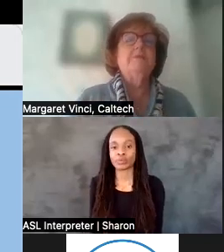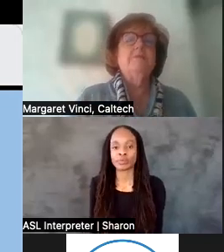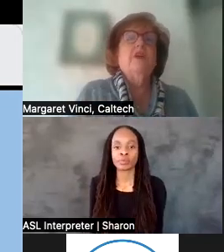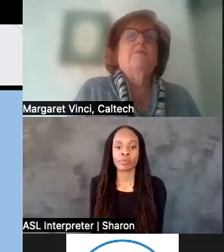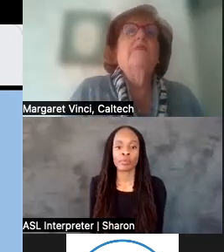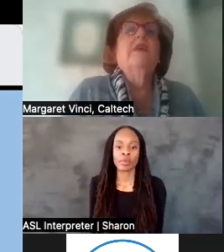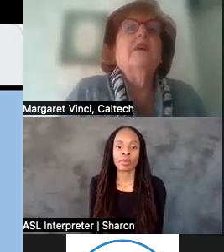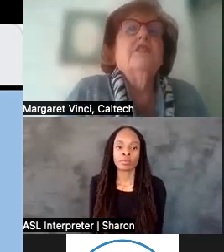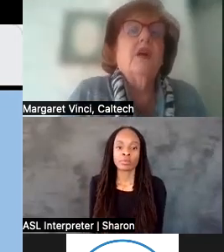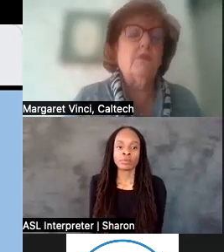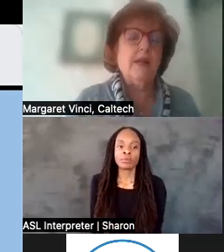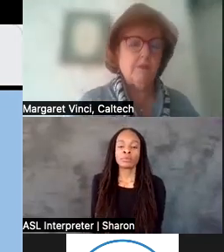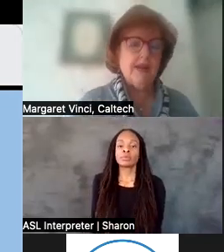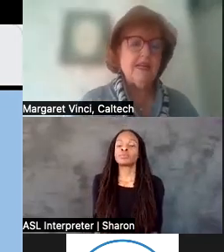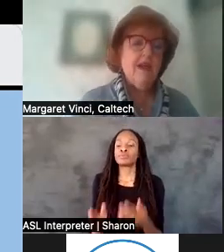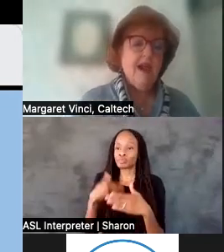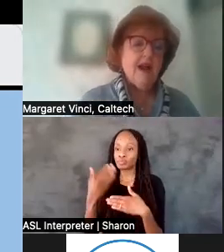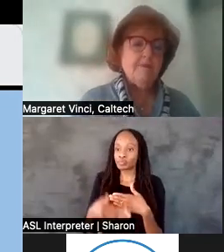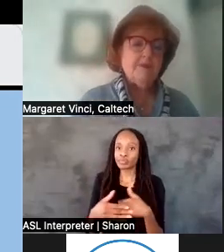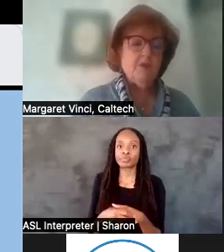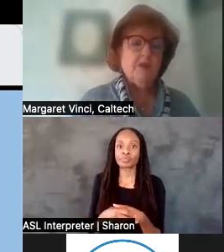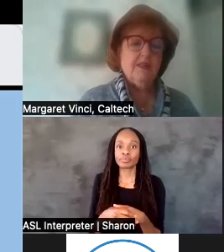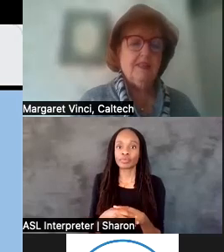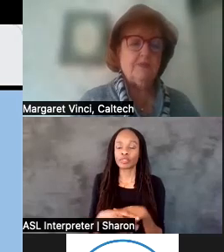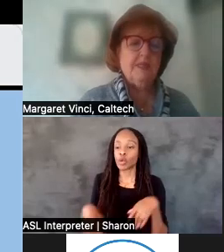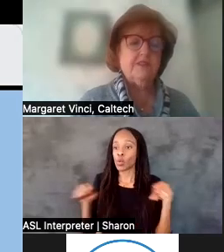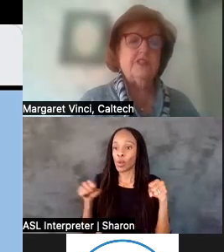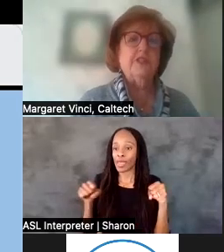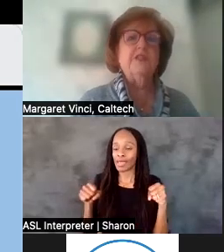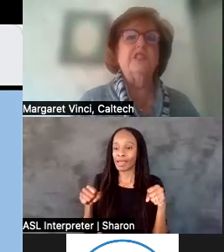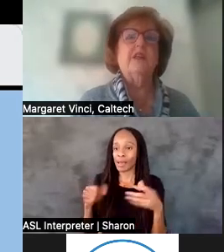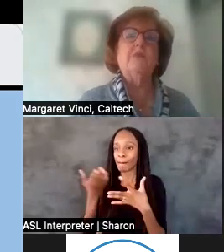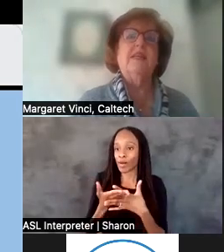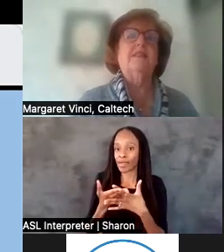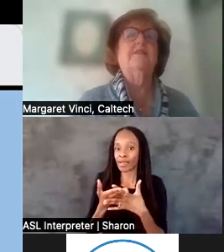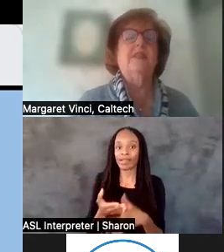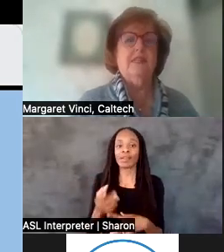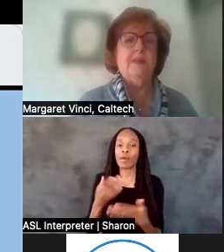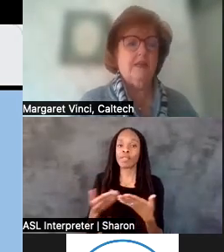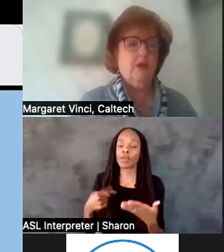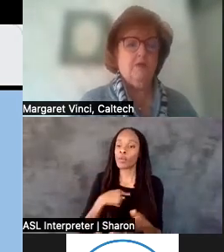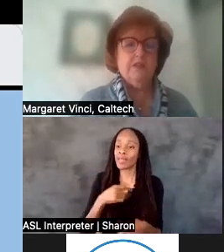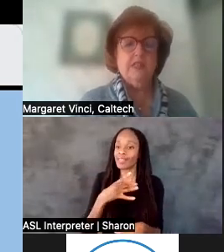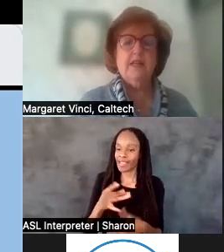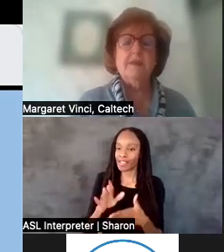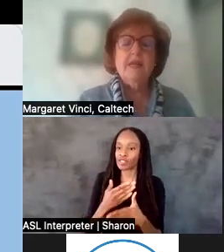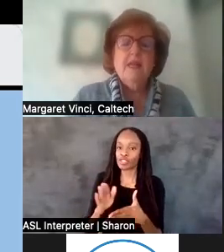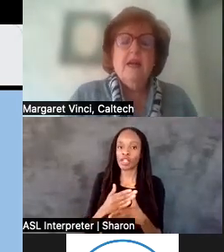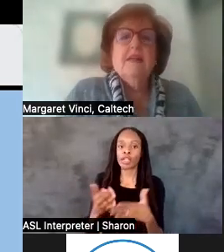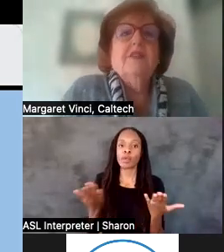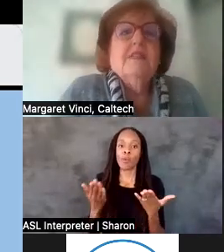Okay, so moving on to our quake break. So one of the things we like to do is share what the activity has been over